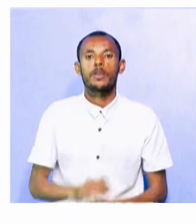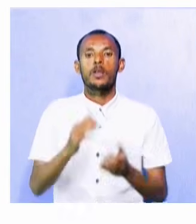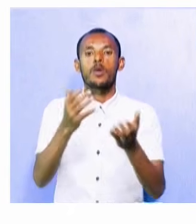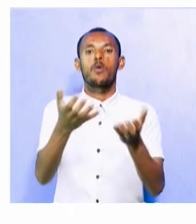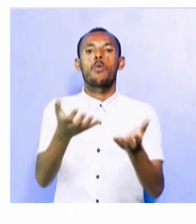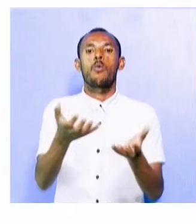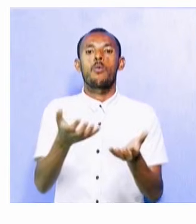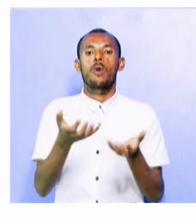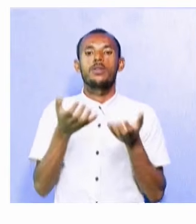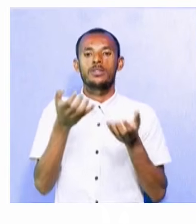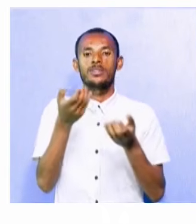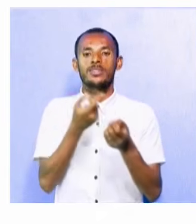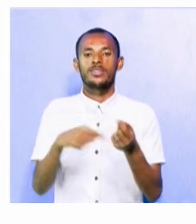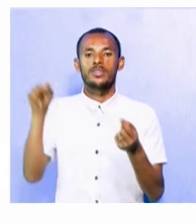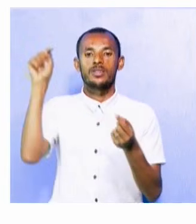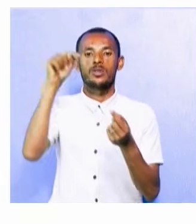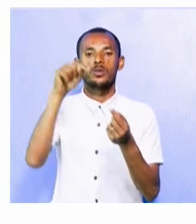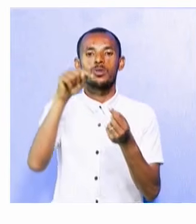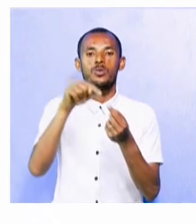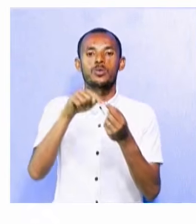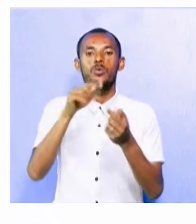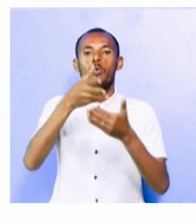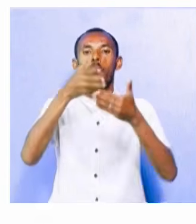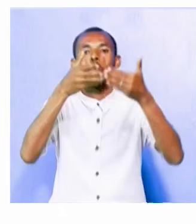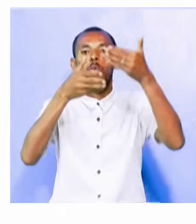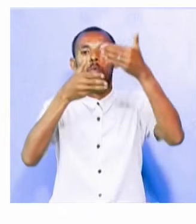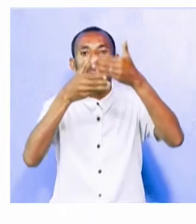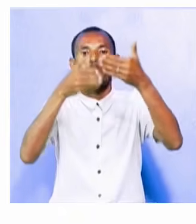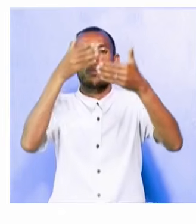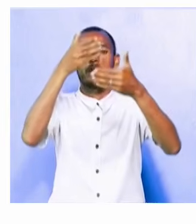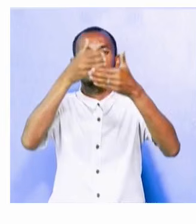wants to construct